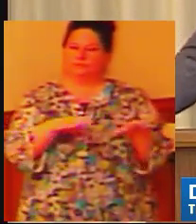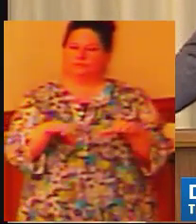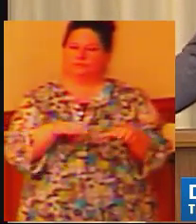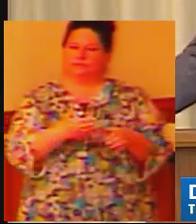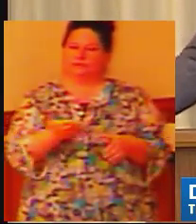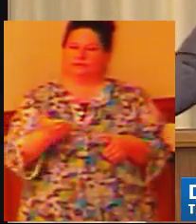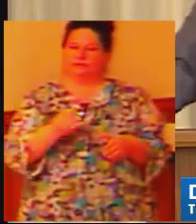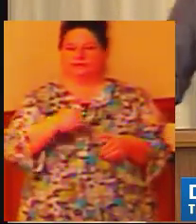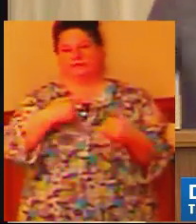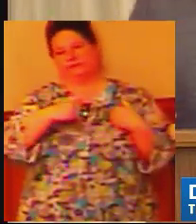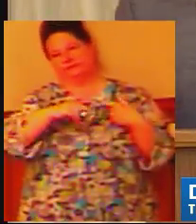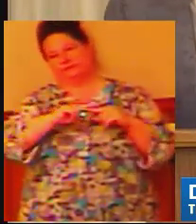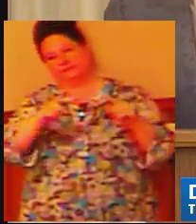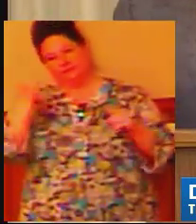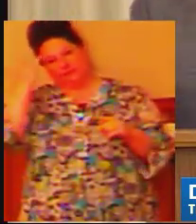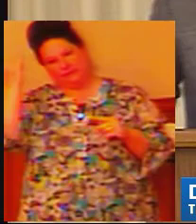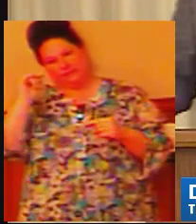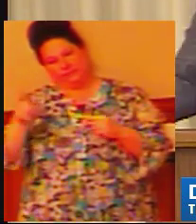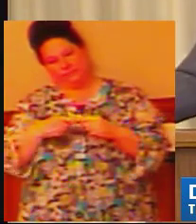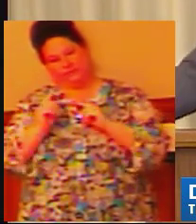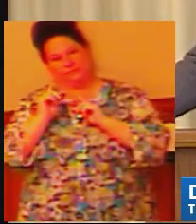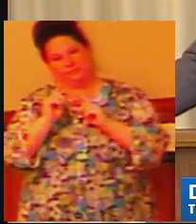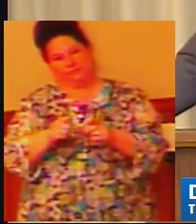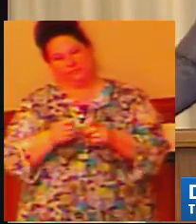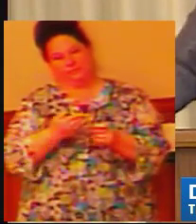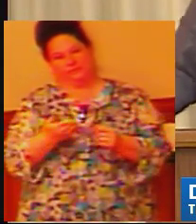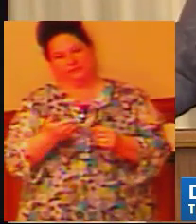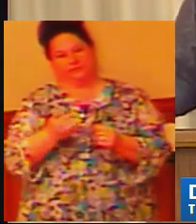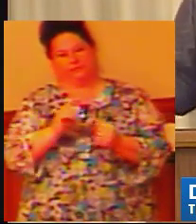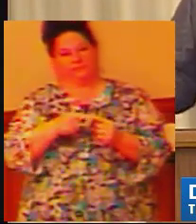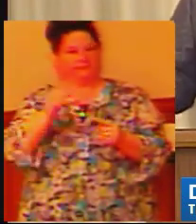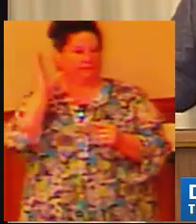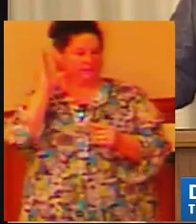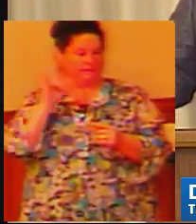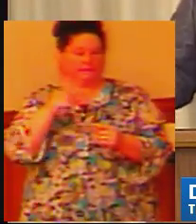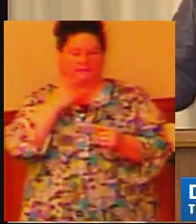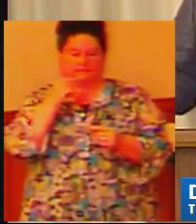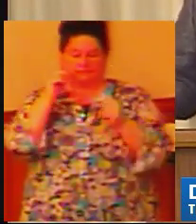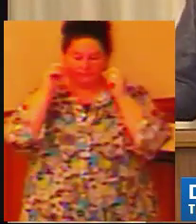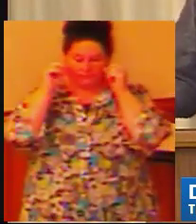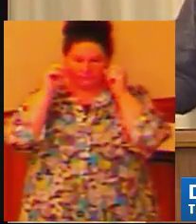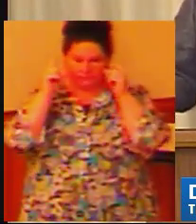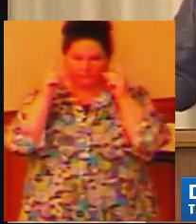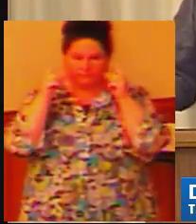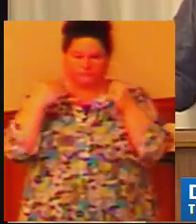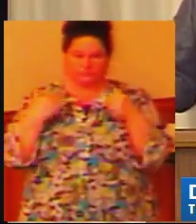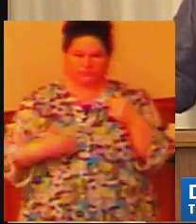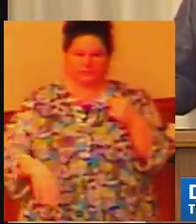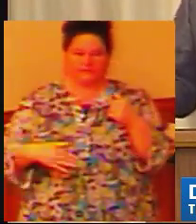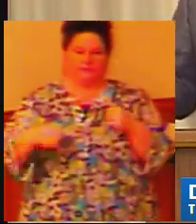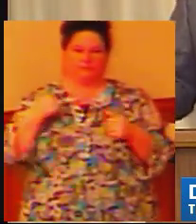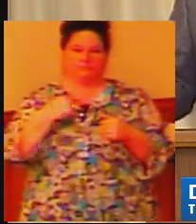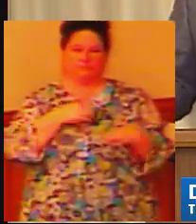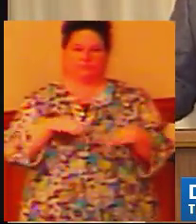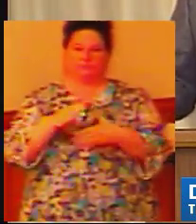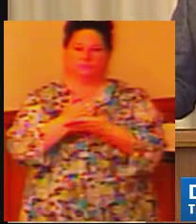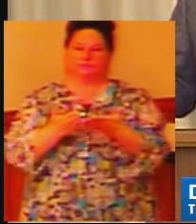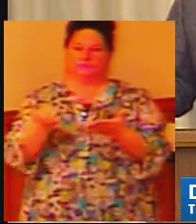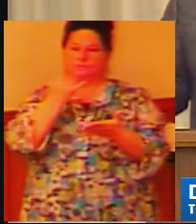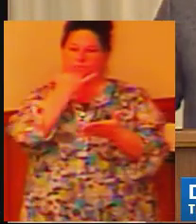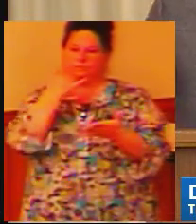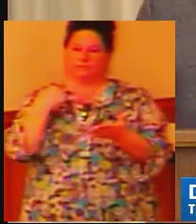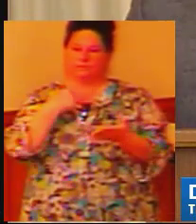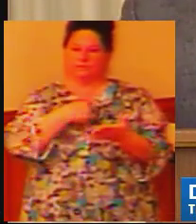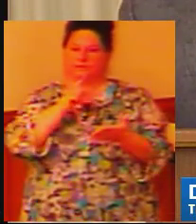and they had another idea when they got there. When they heard this, they said, wow, we've done something wrong. We are these ones. We are